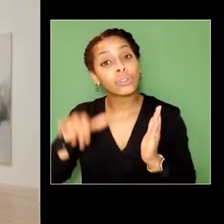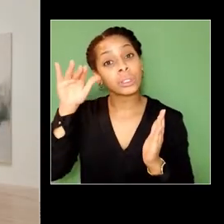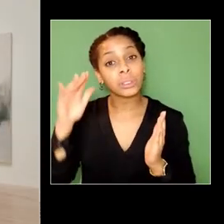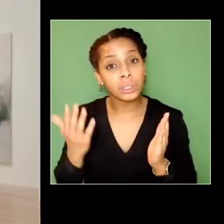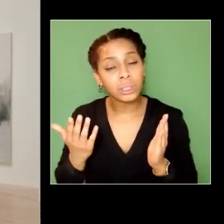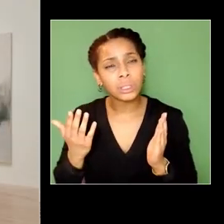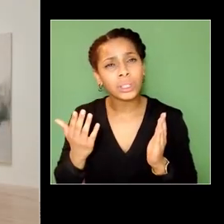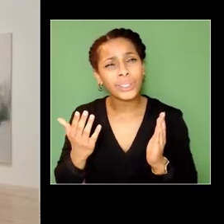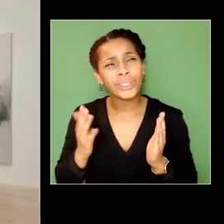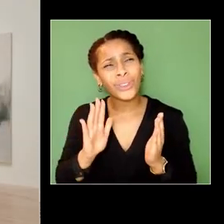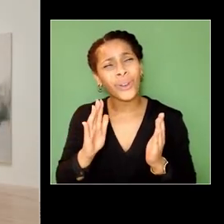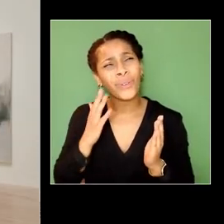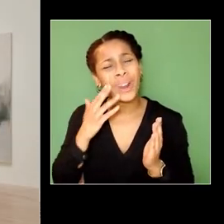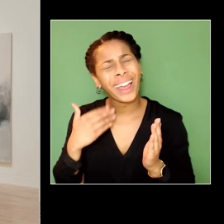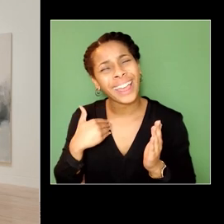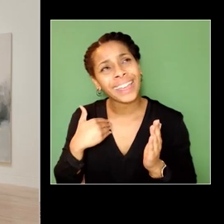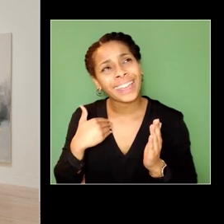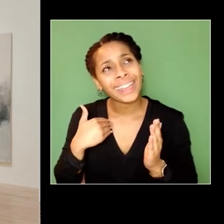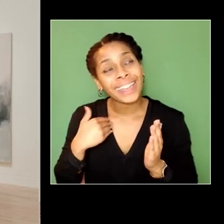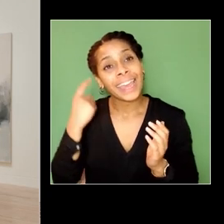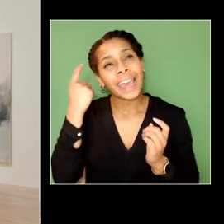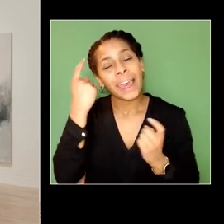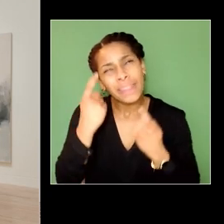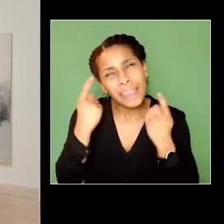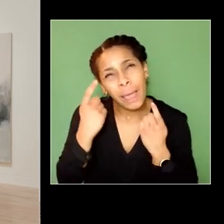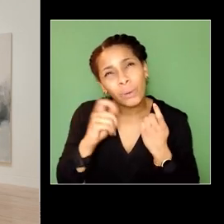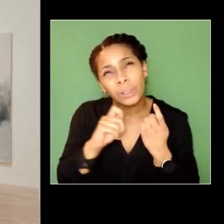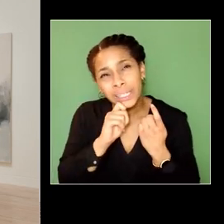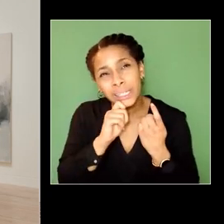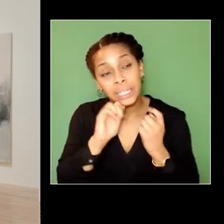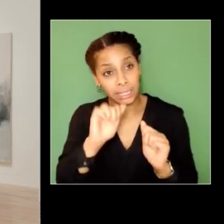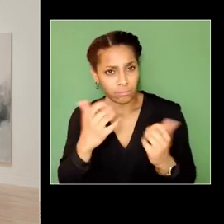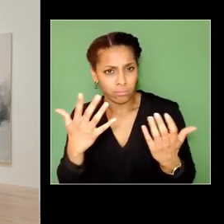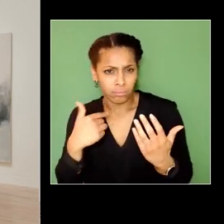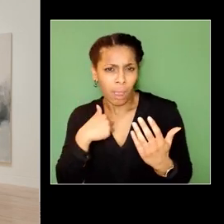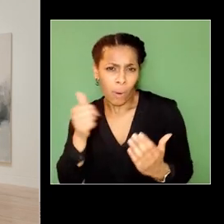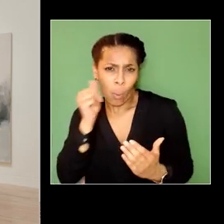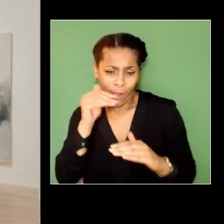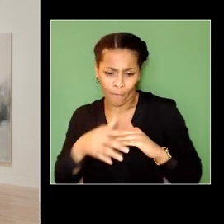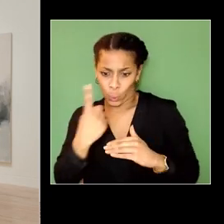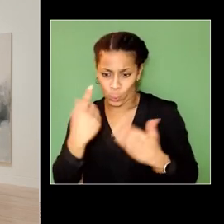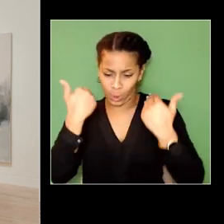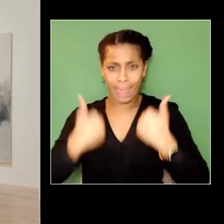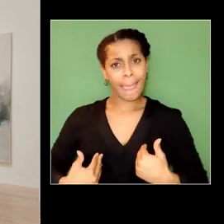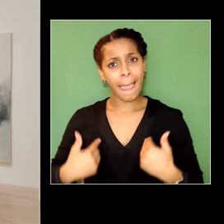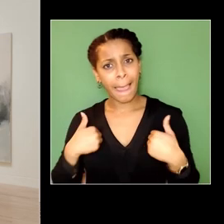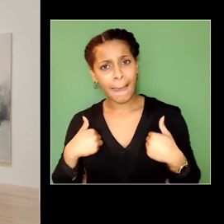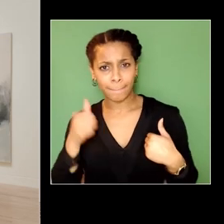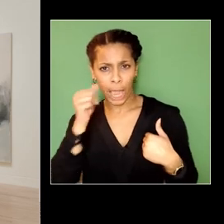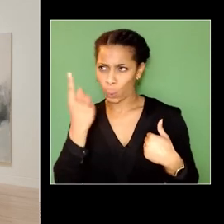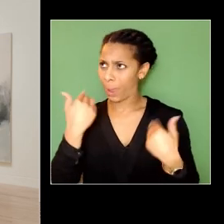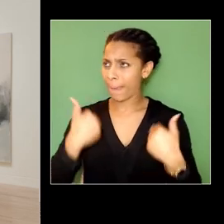it, yes, I've always been aware of who I am and all the